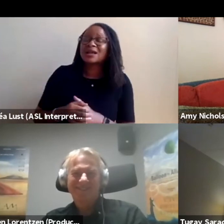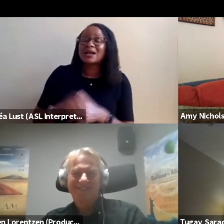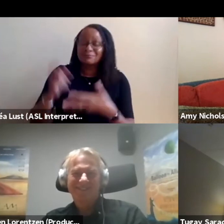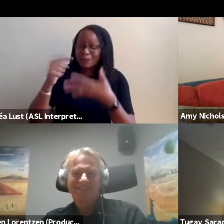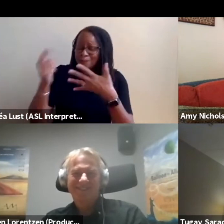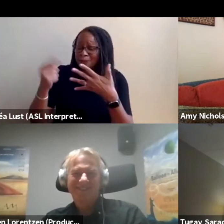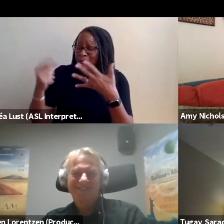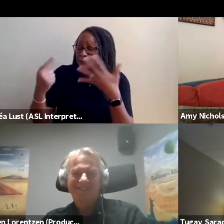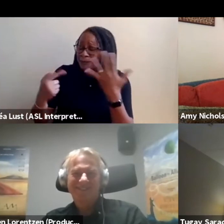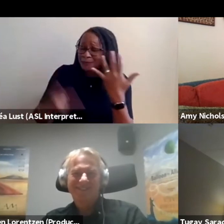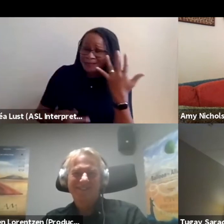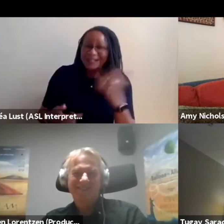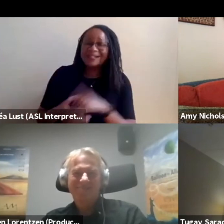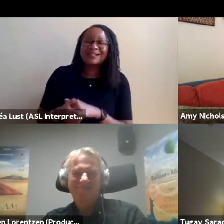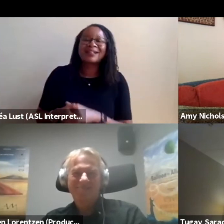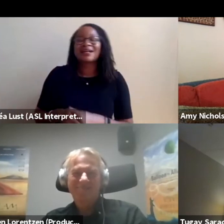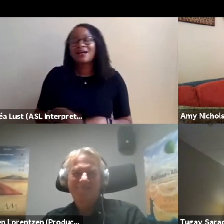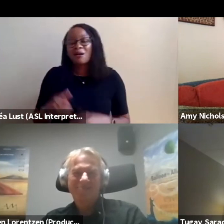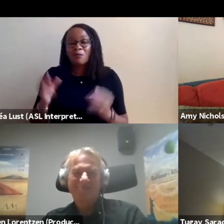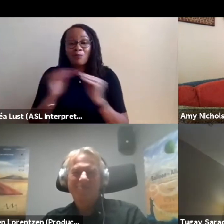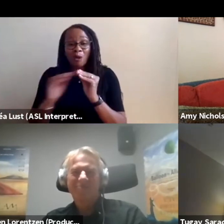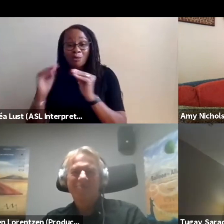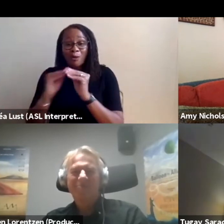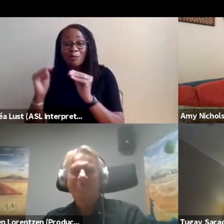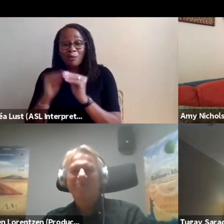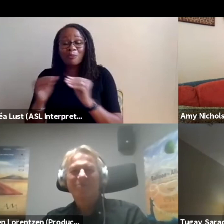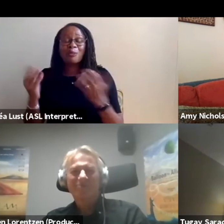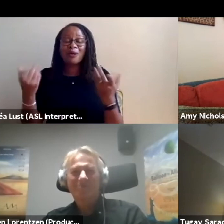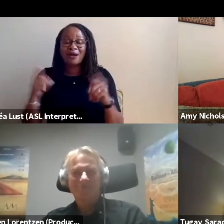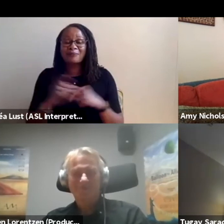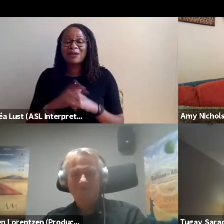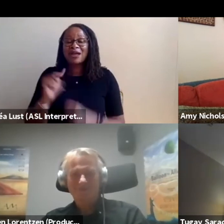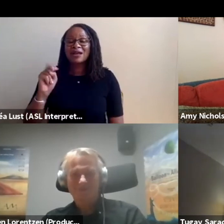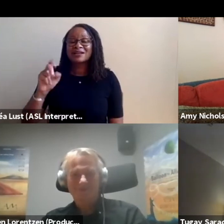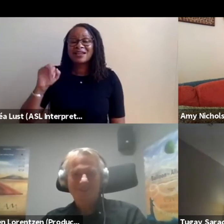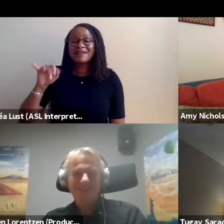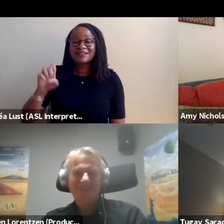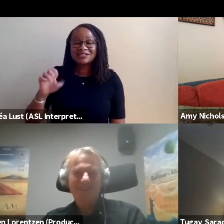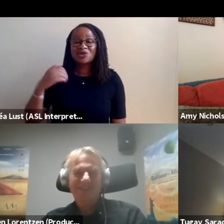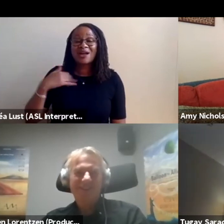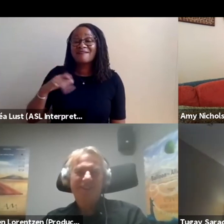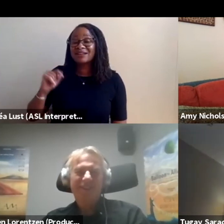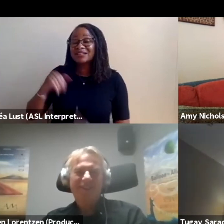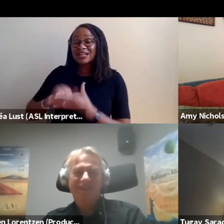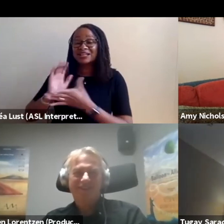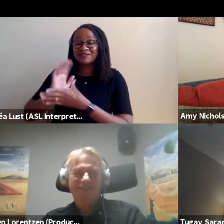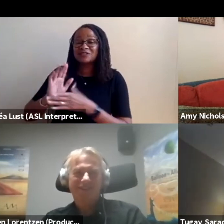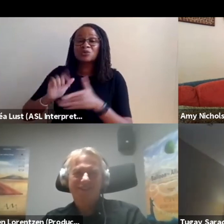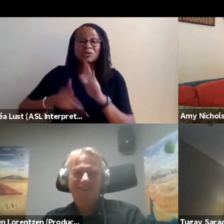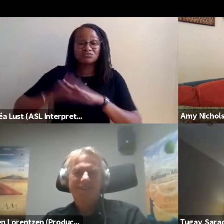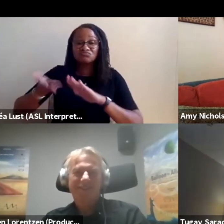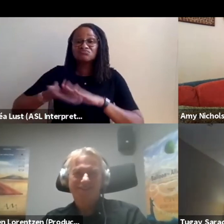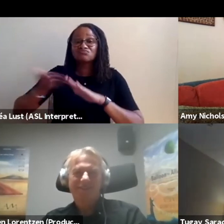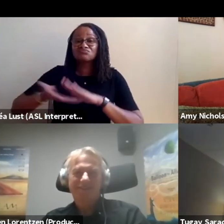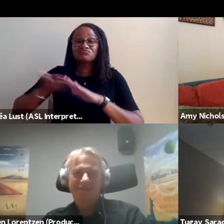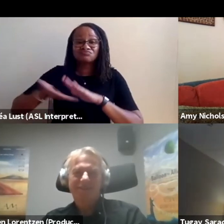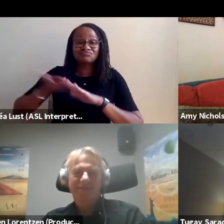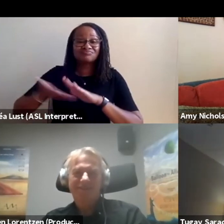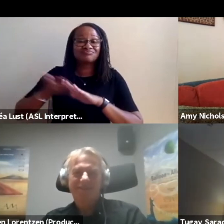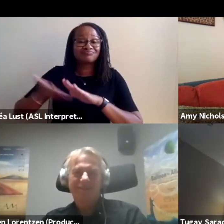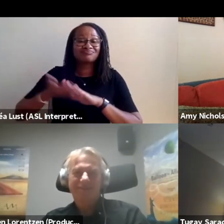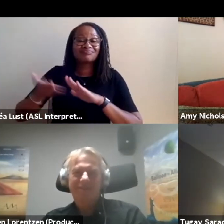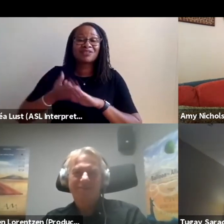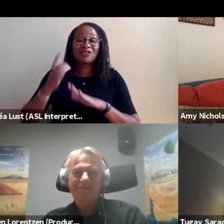this happened, and you should also had this in the film. So it's really running now since 2